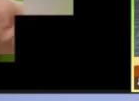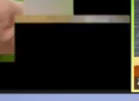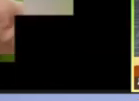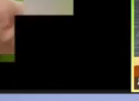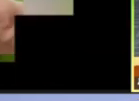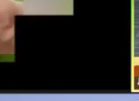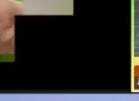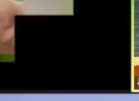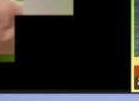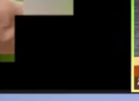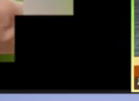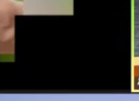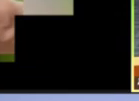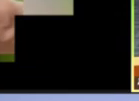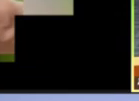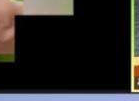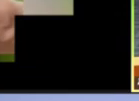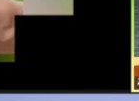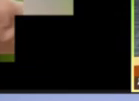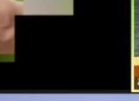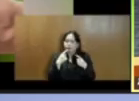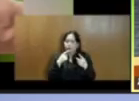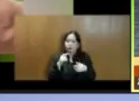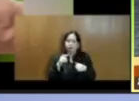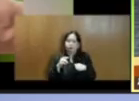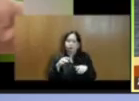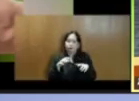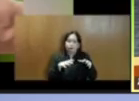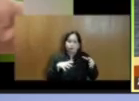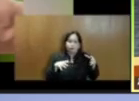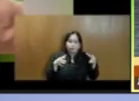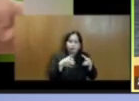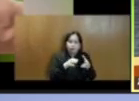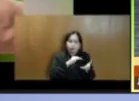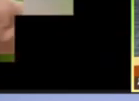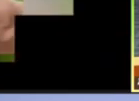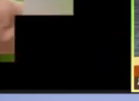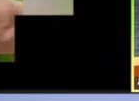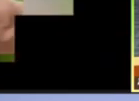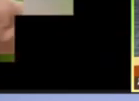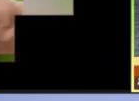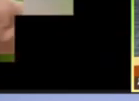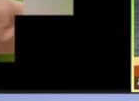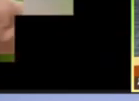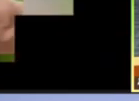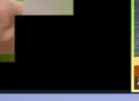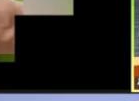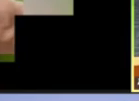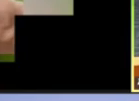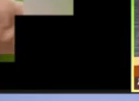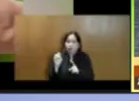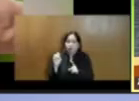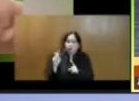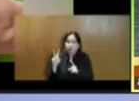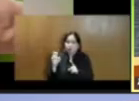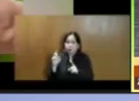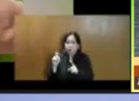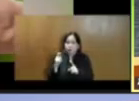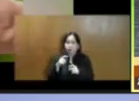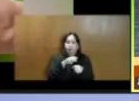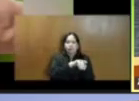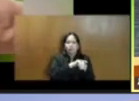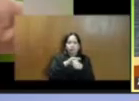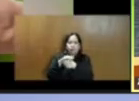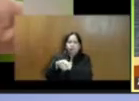we have I mentioned about the area-based demand-driven TVET, in which we are really doing it at the local level, so identifying